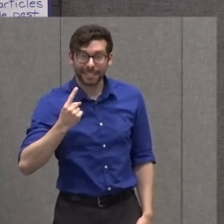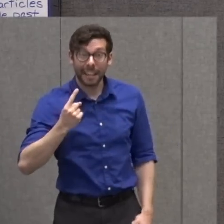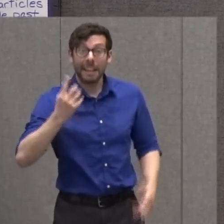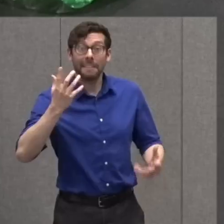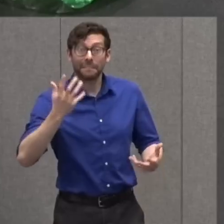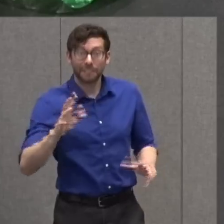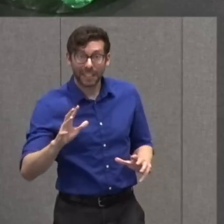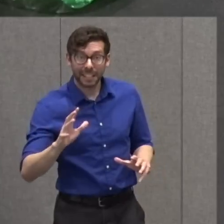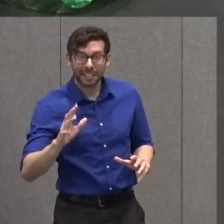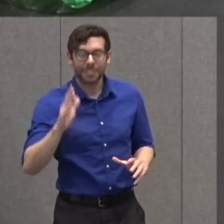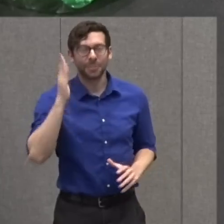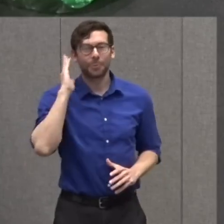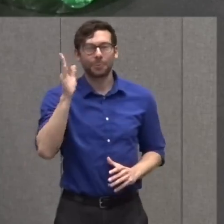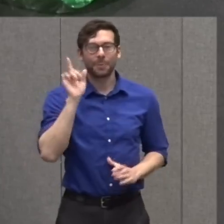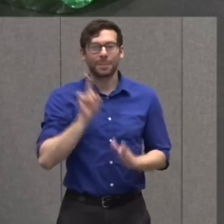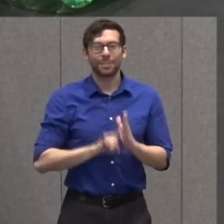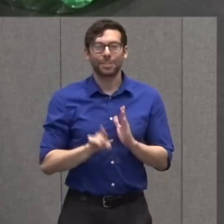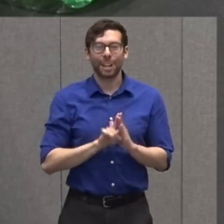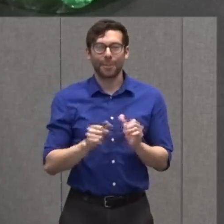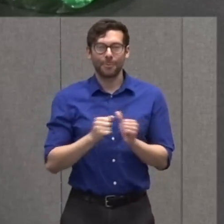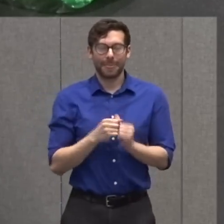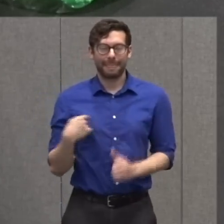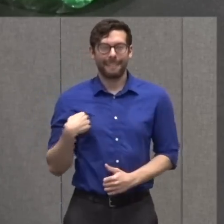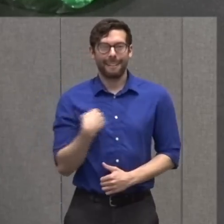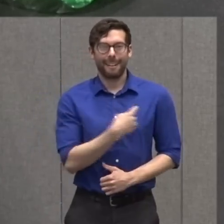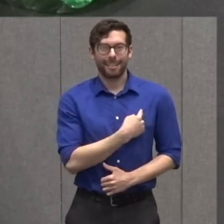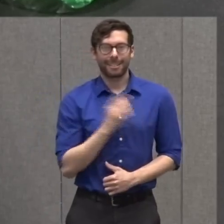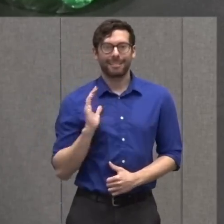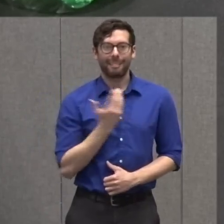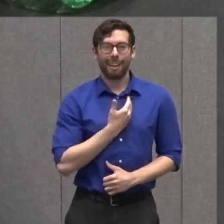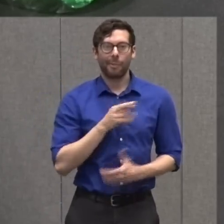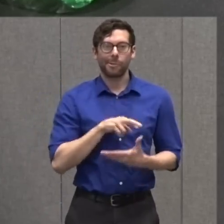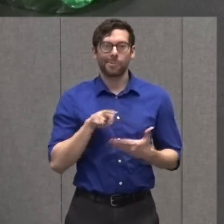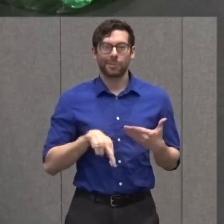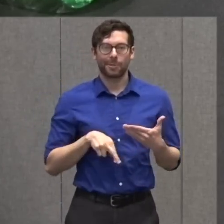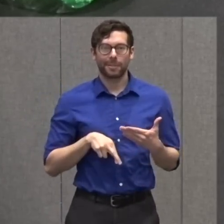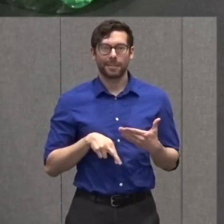believe. If not, you can write them down with us as you want.